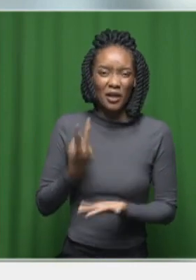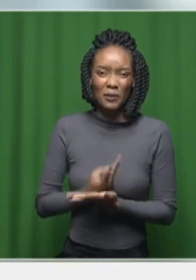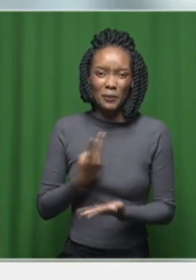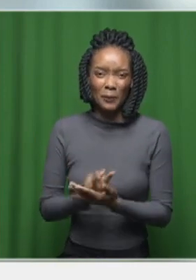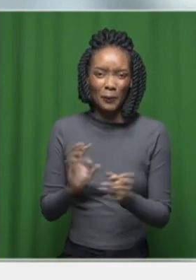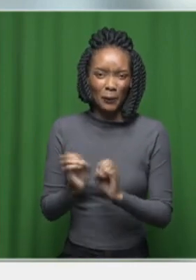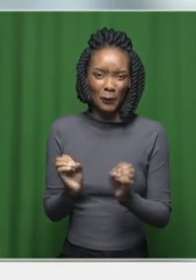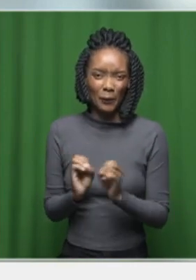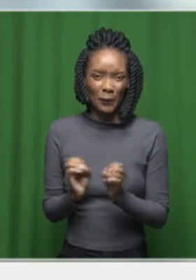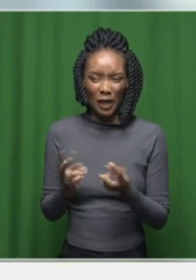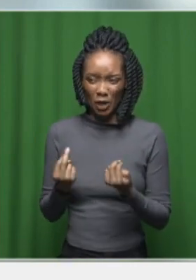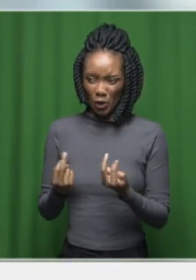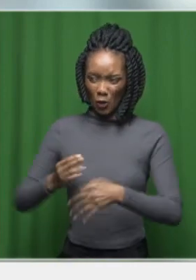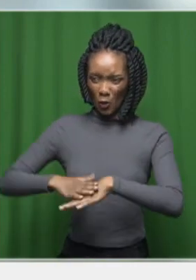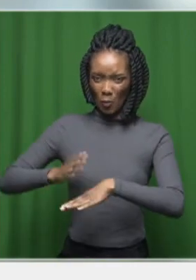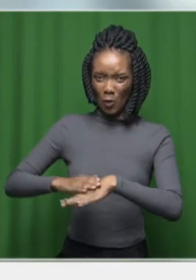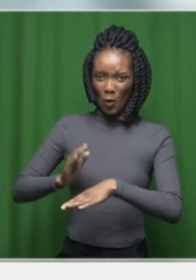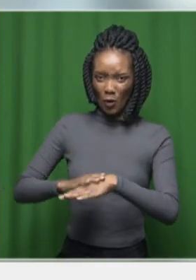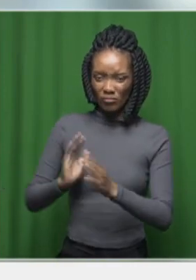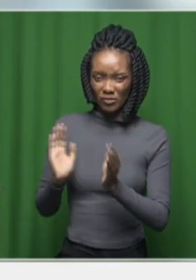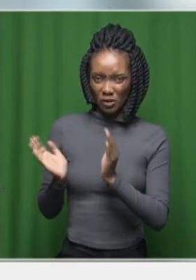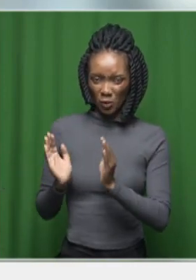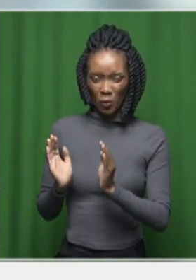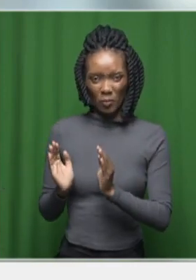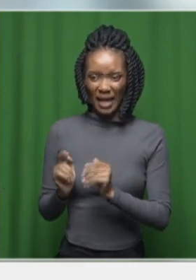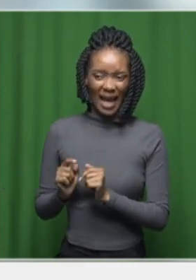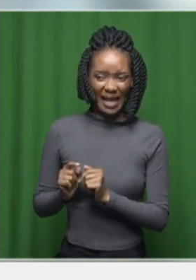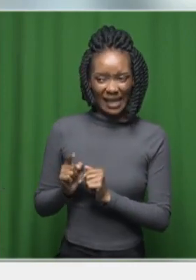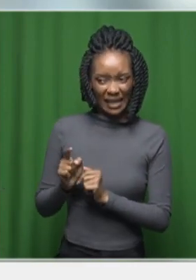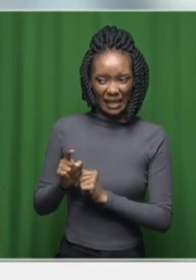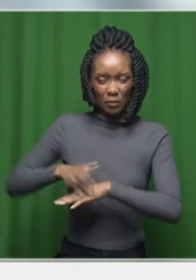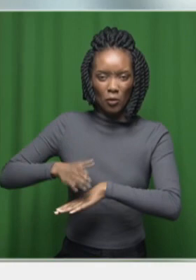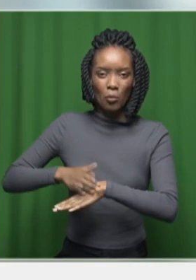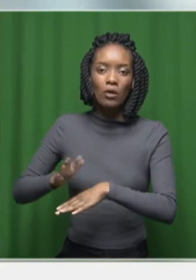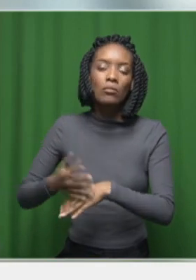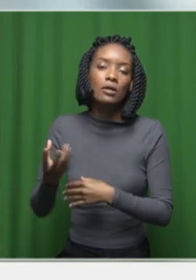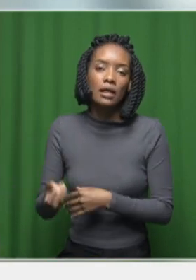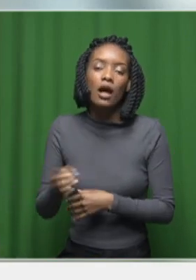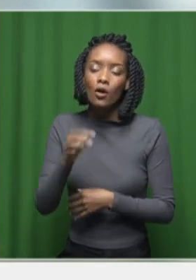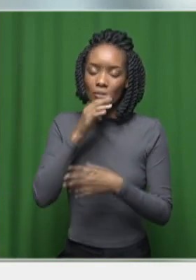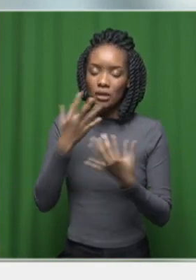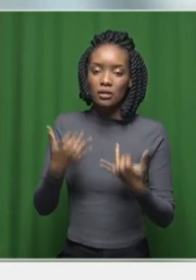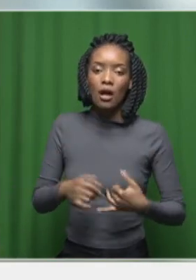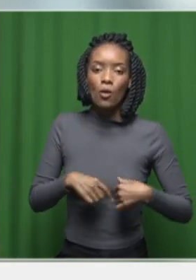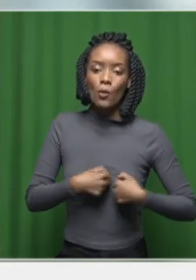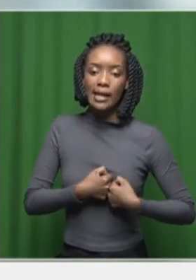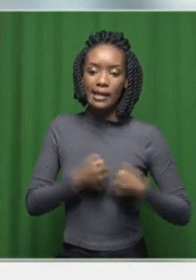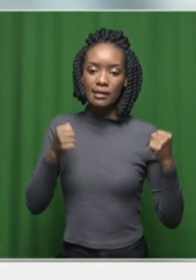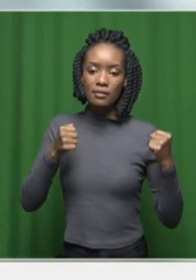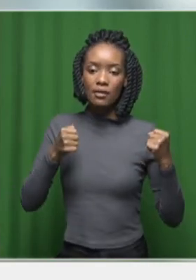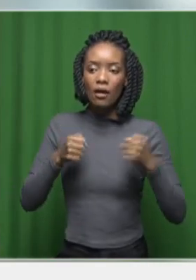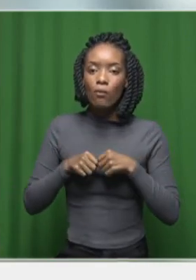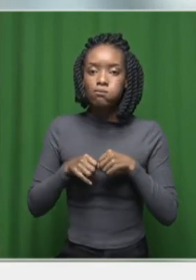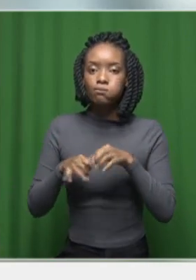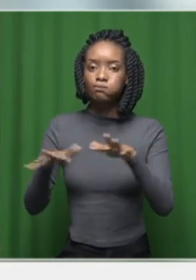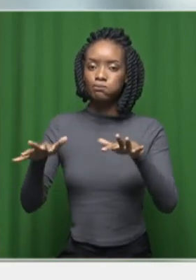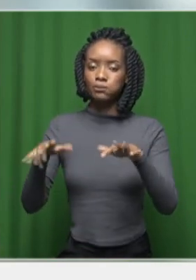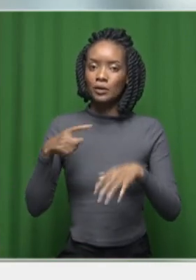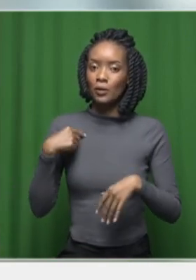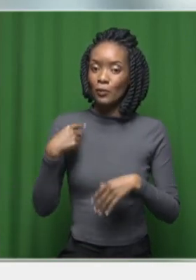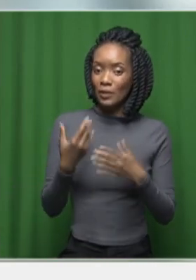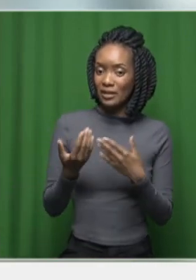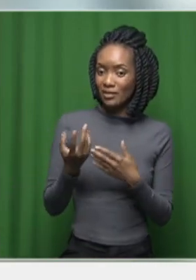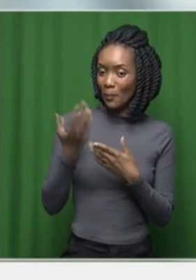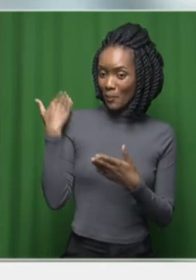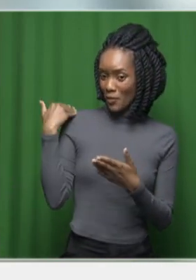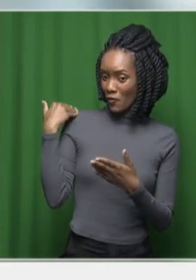to the baseline. And so that's what really led us to declare an outbreak, because we'd had a look at the baseline, what was happening before